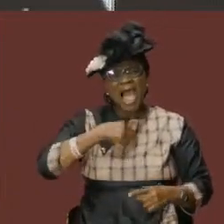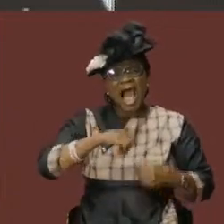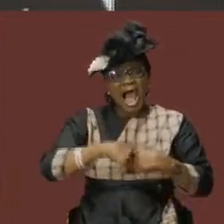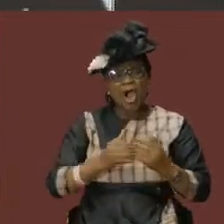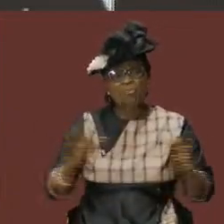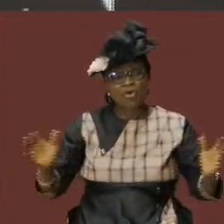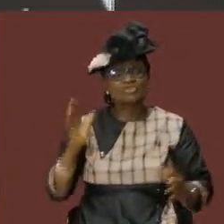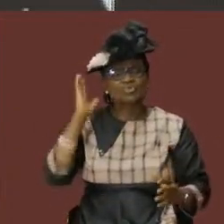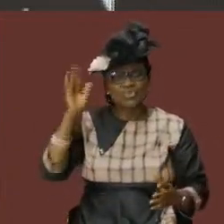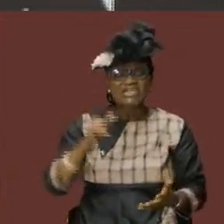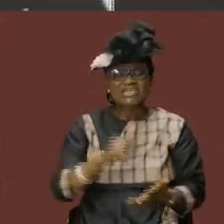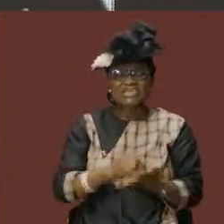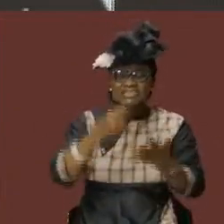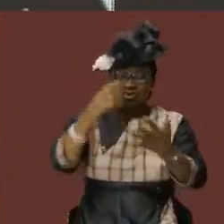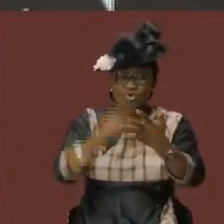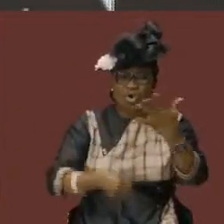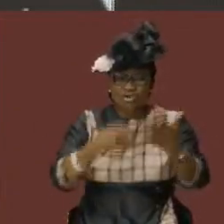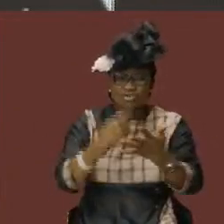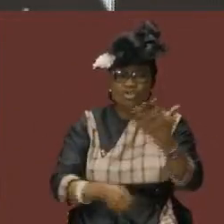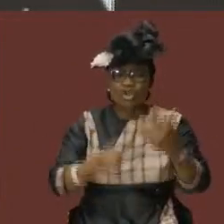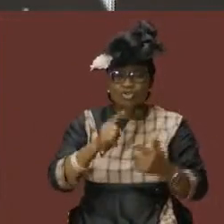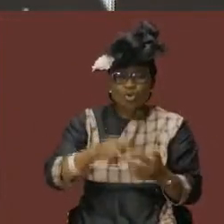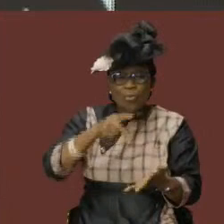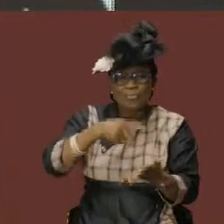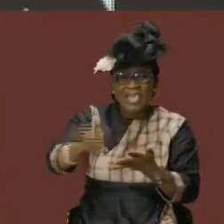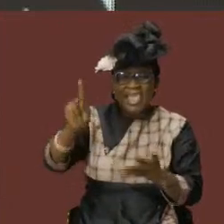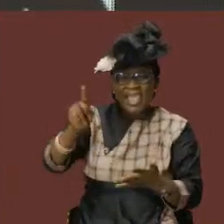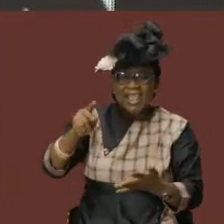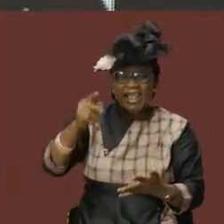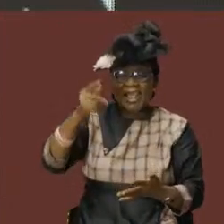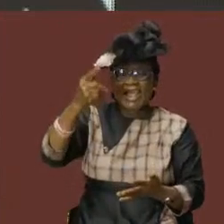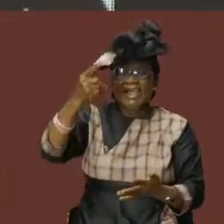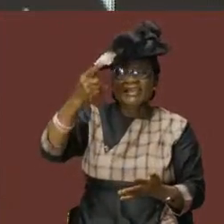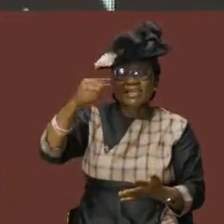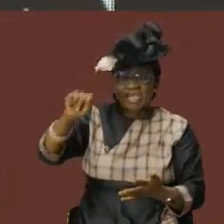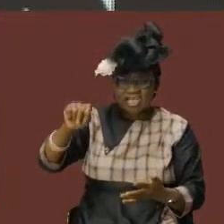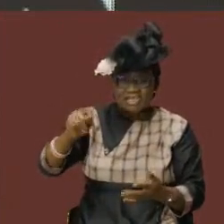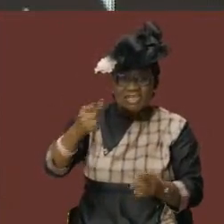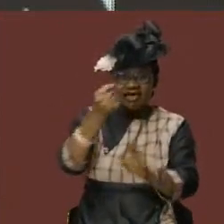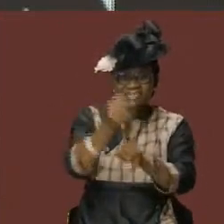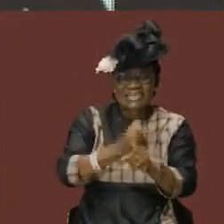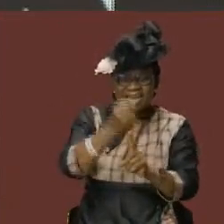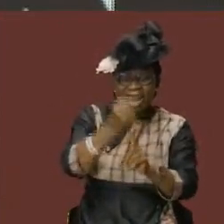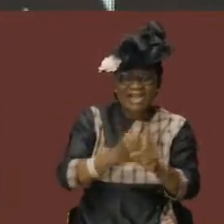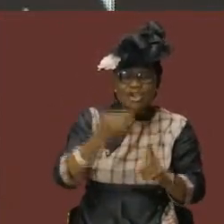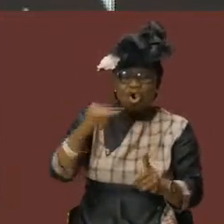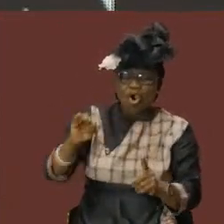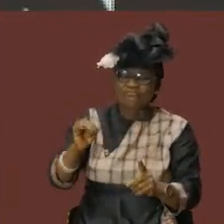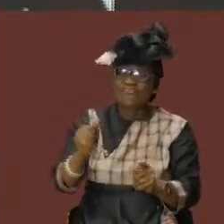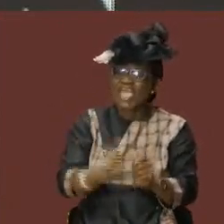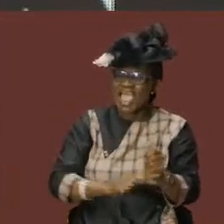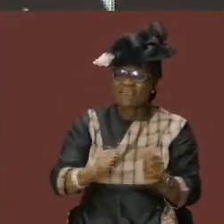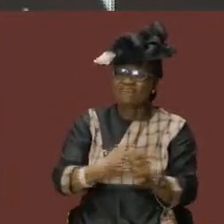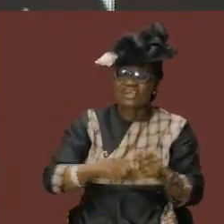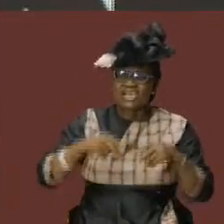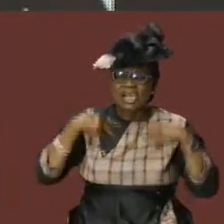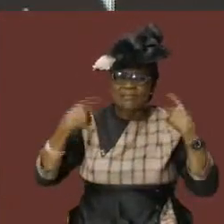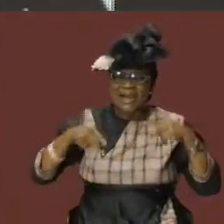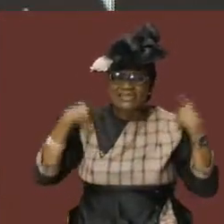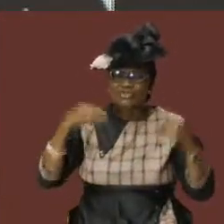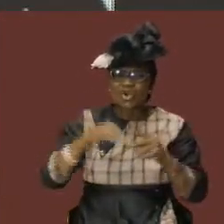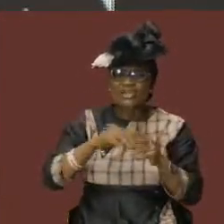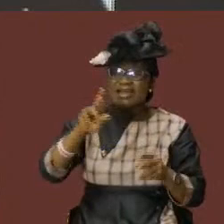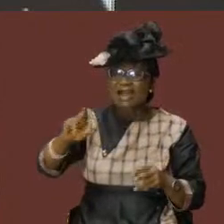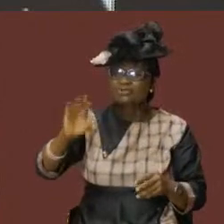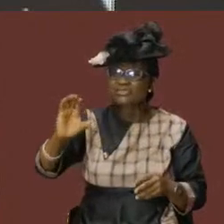salaries of everybody, every pastor in the Redeemed Christian Church of God? Just tell me, give me the budget